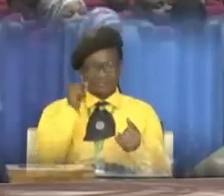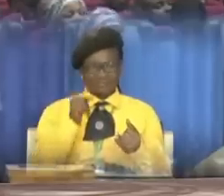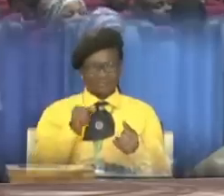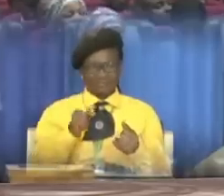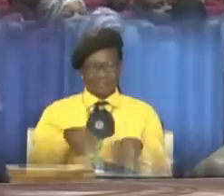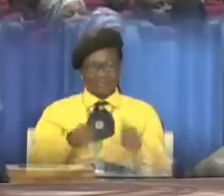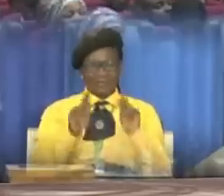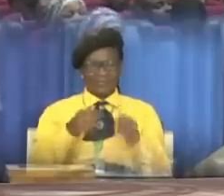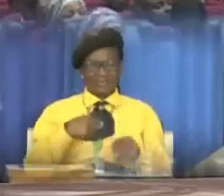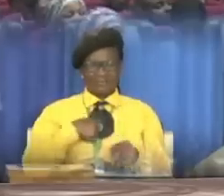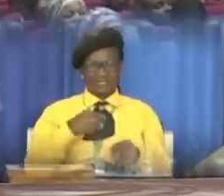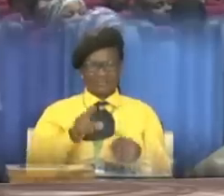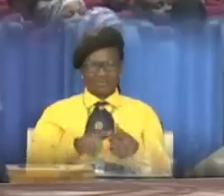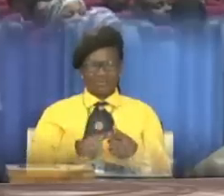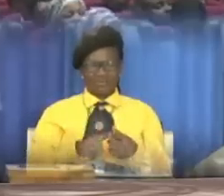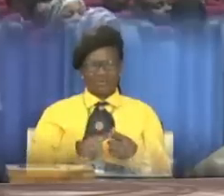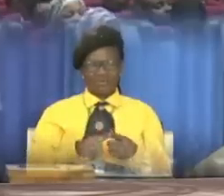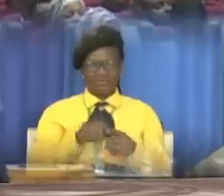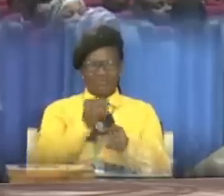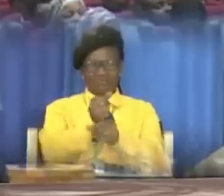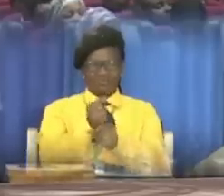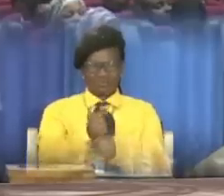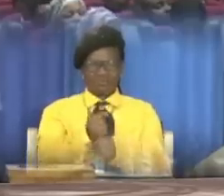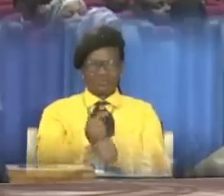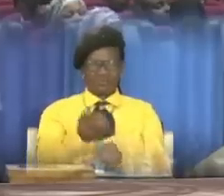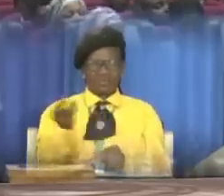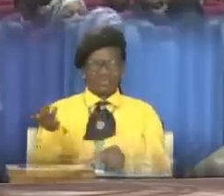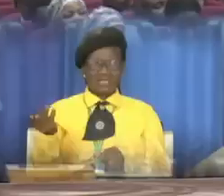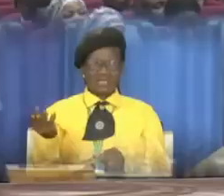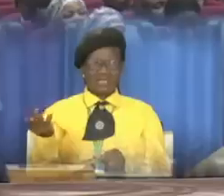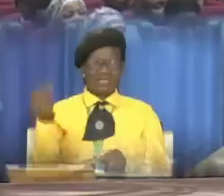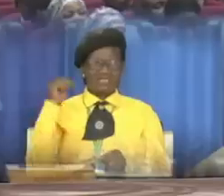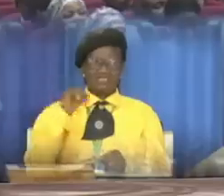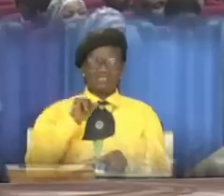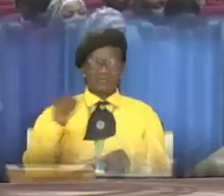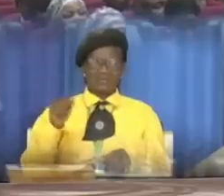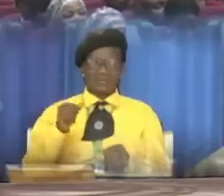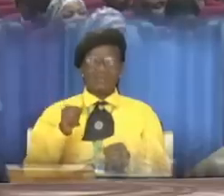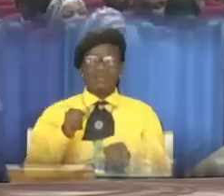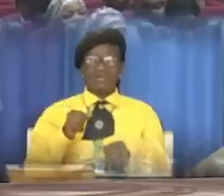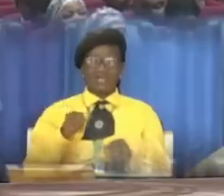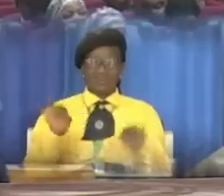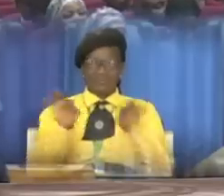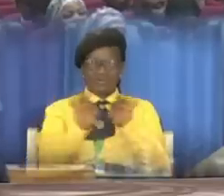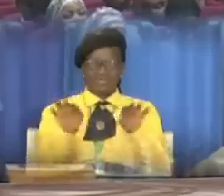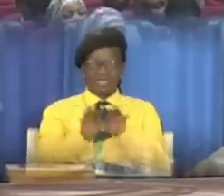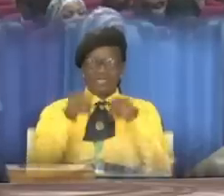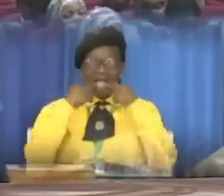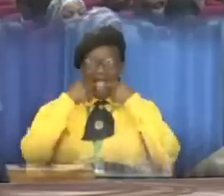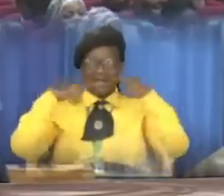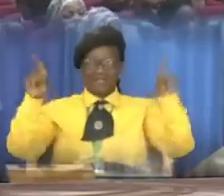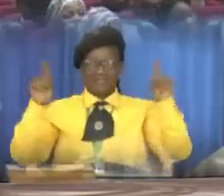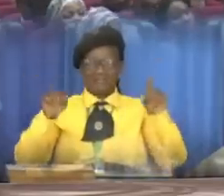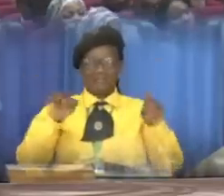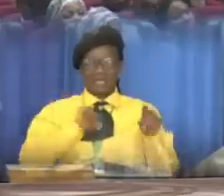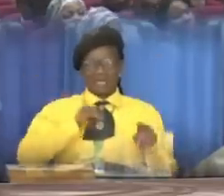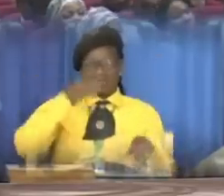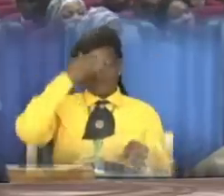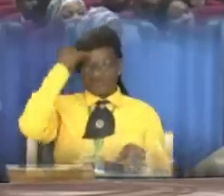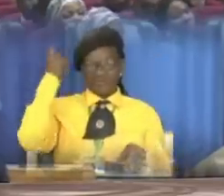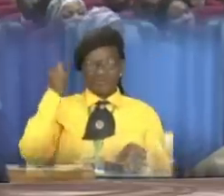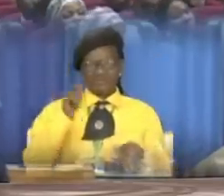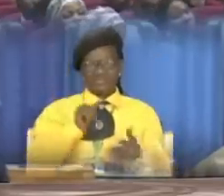permit me to break just briefly. There's a very important announcement I forgot, and that is,